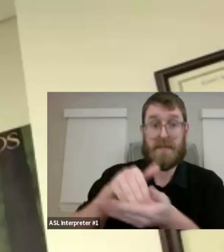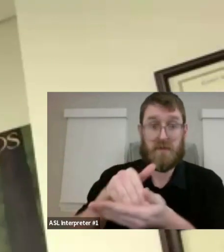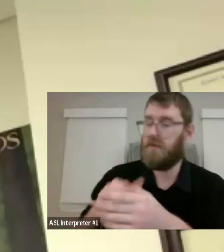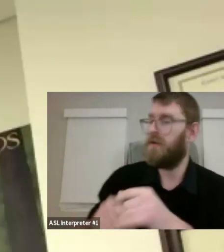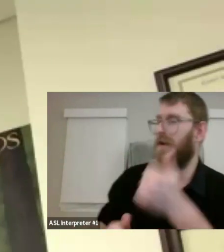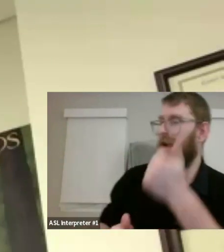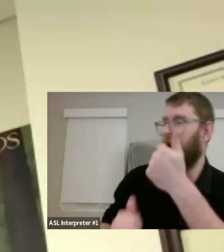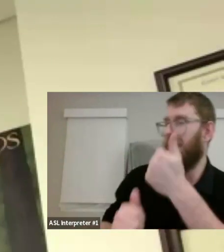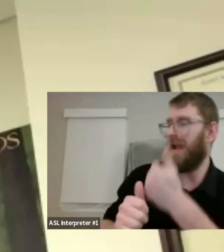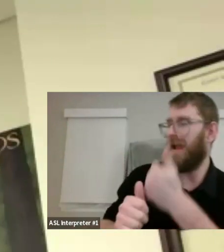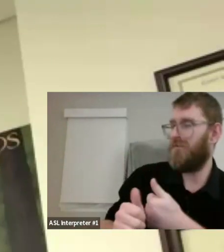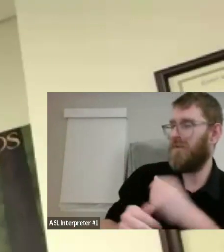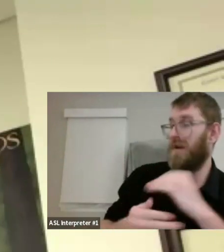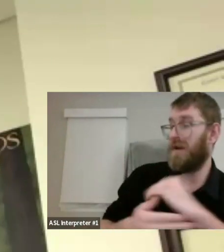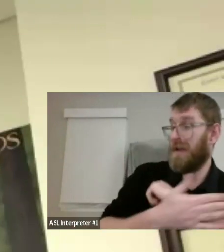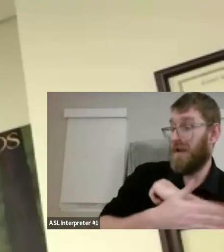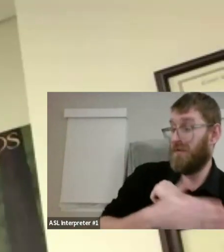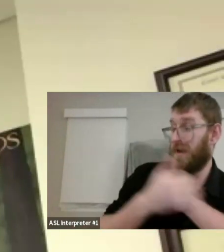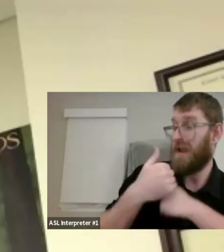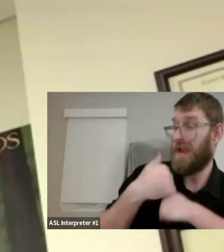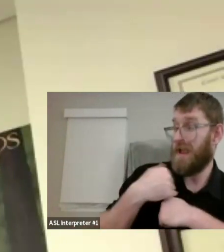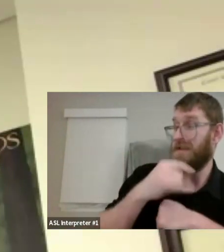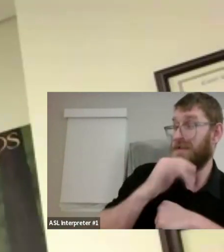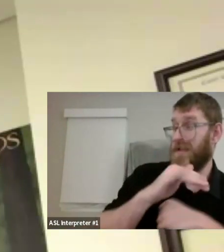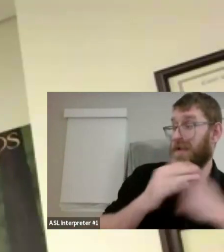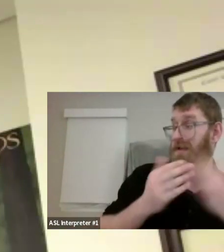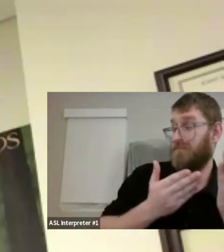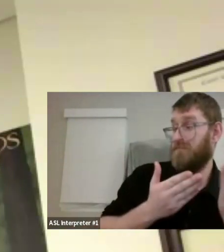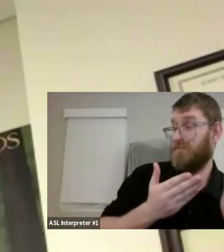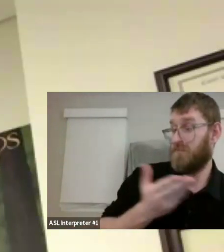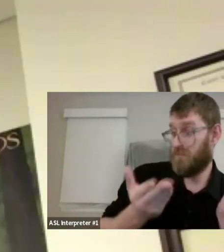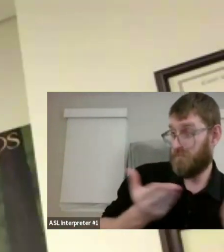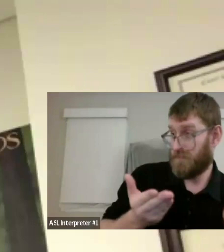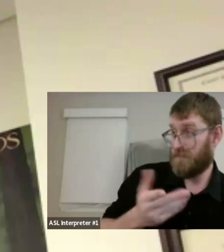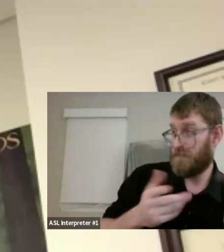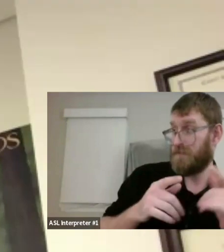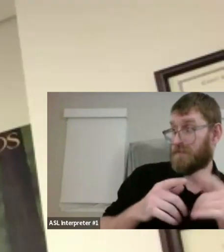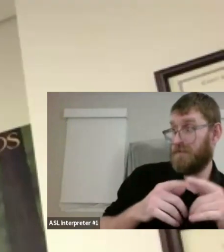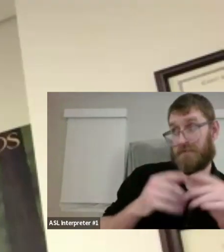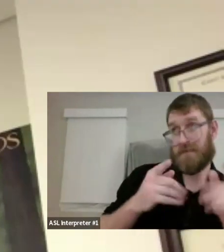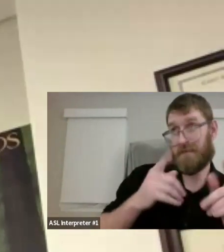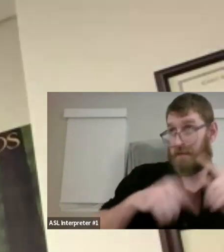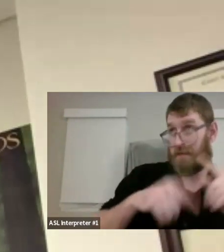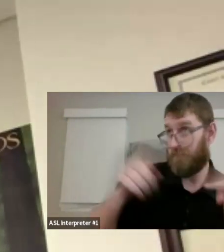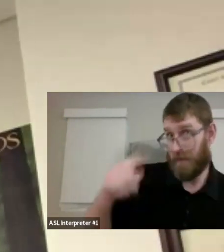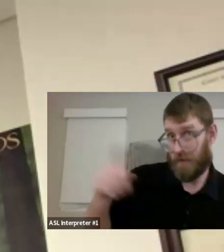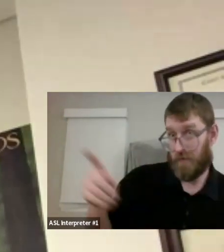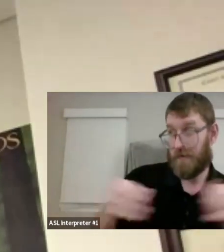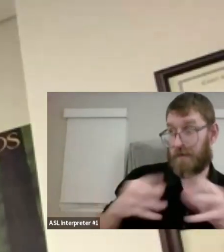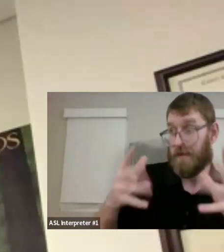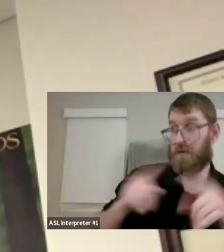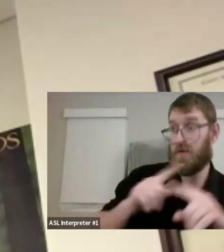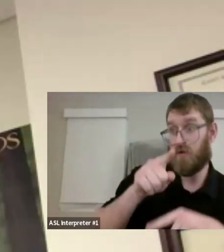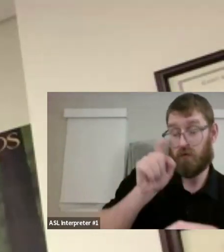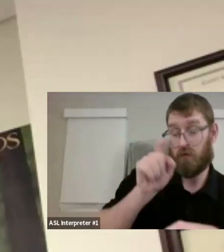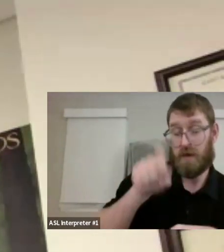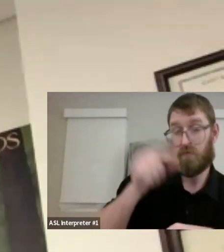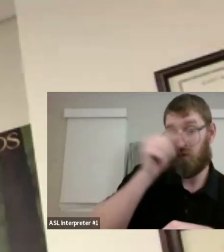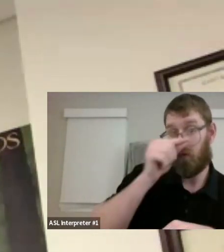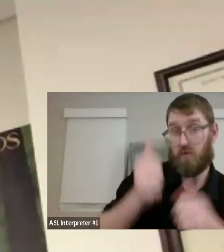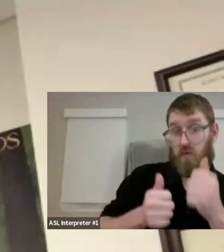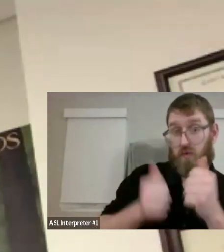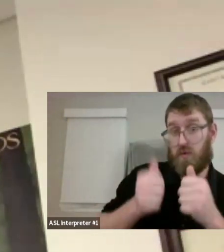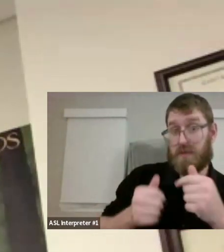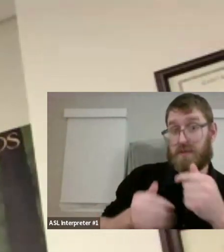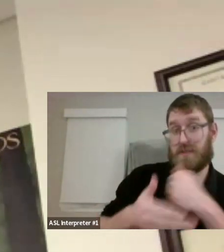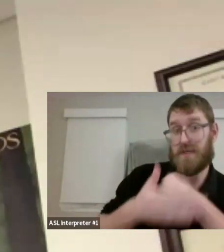self-help center. The services vary widely. You would just have to Google whatever county you're in.